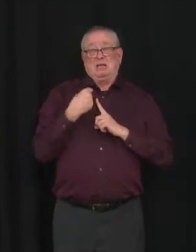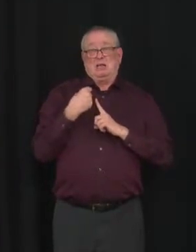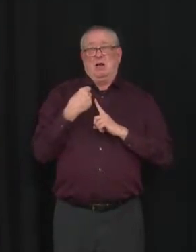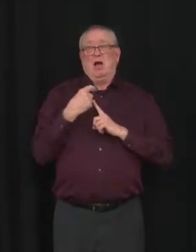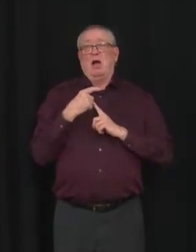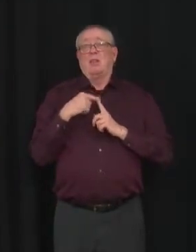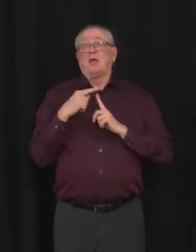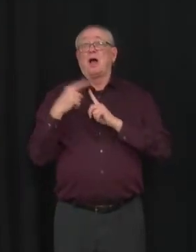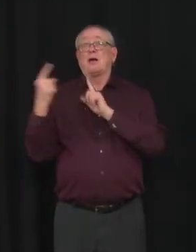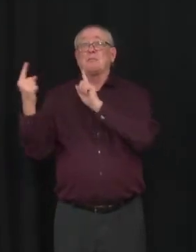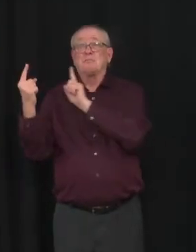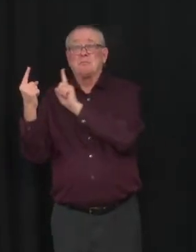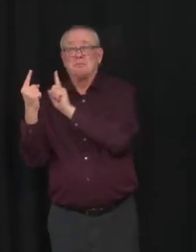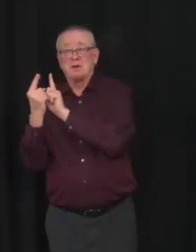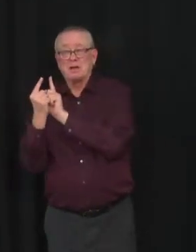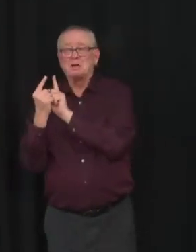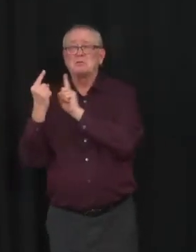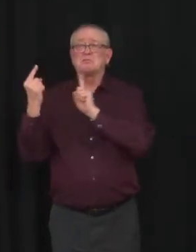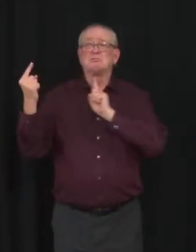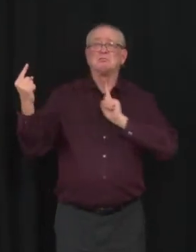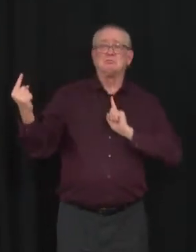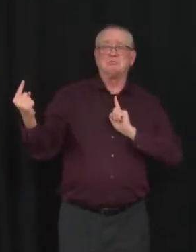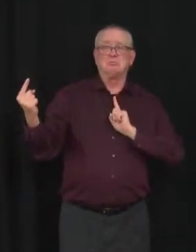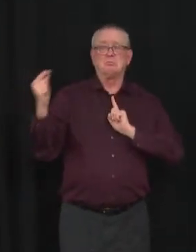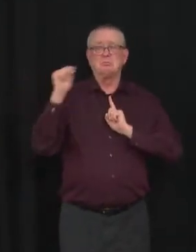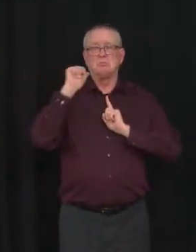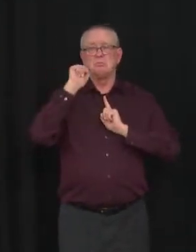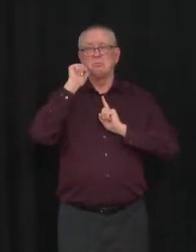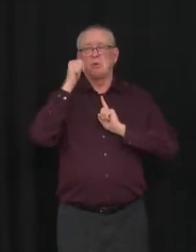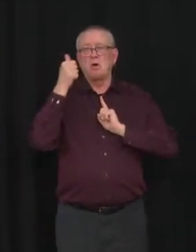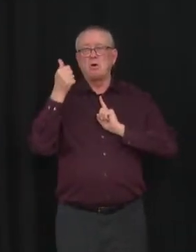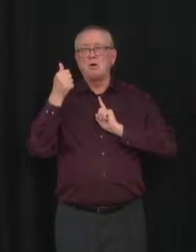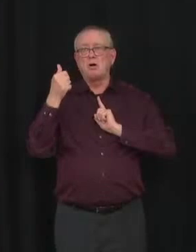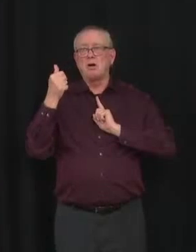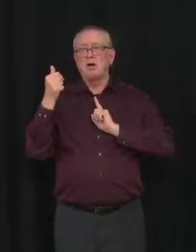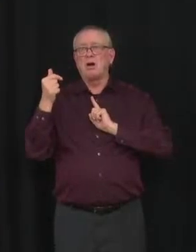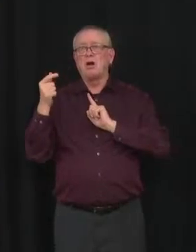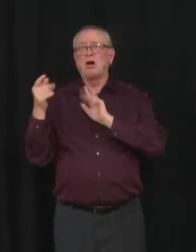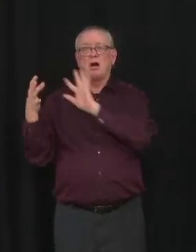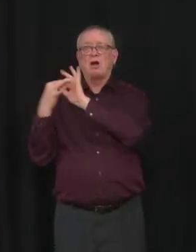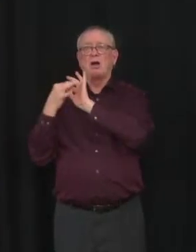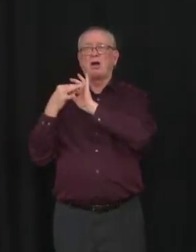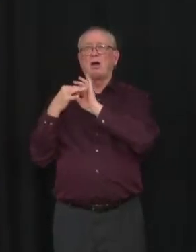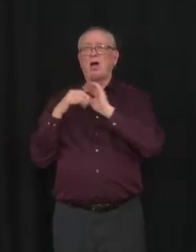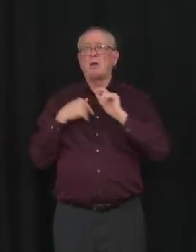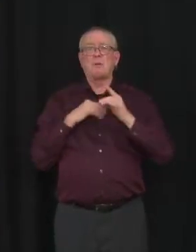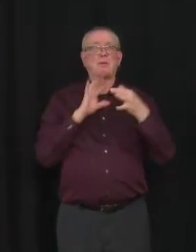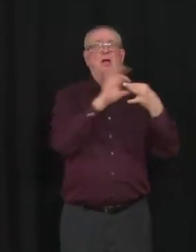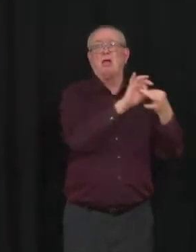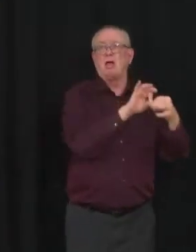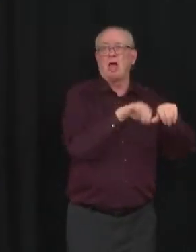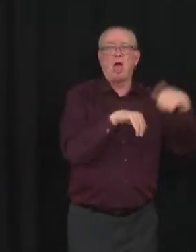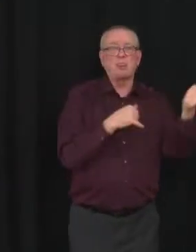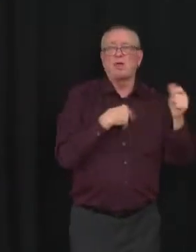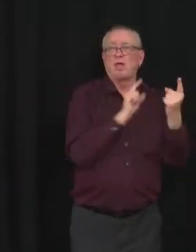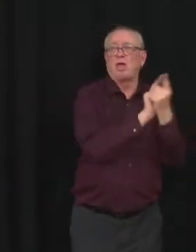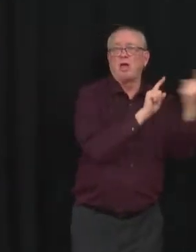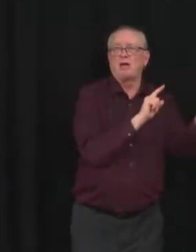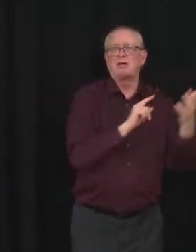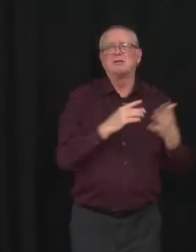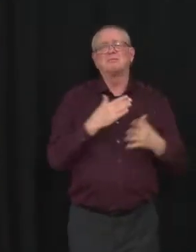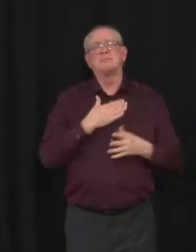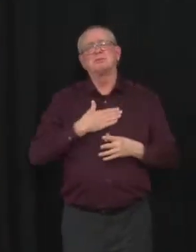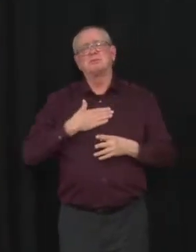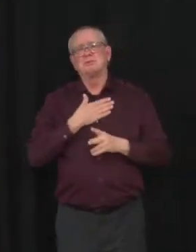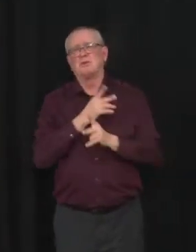been exposed, that person could potentially be infectious to others. And it's critical that they, again, consider taking precautions, staying home